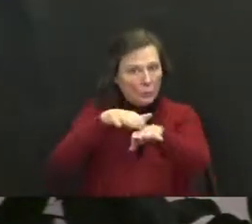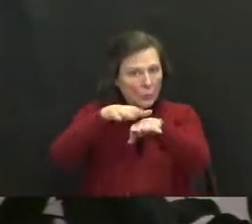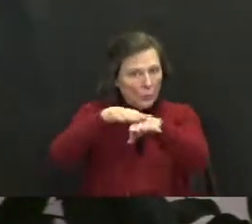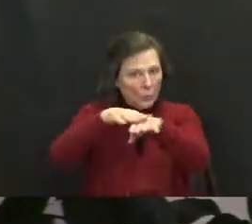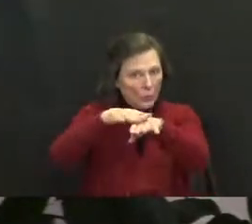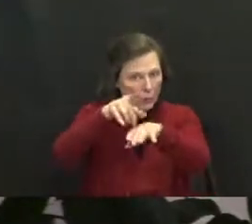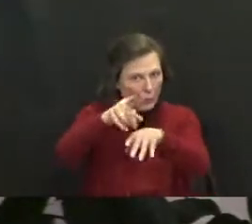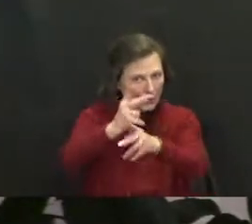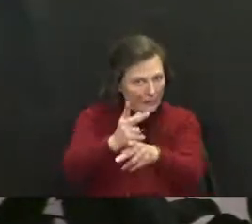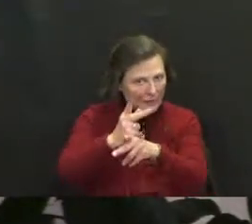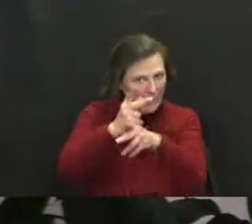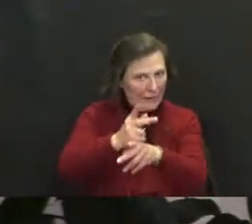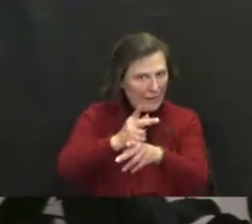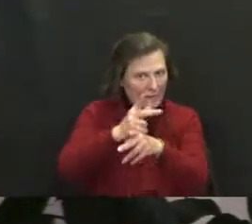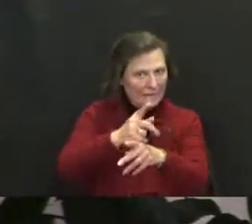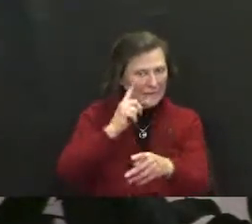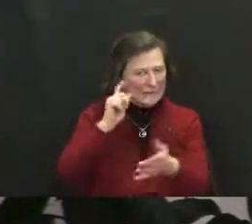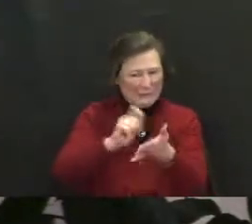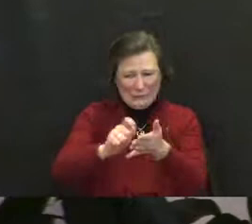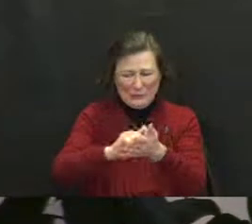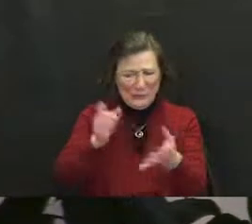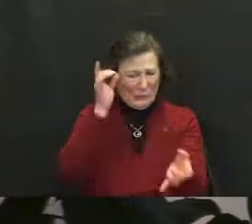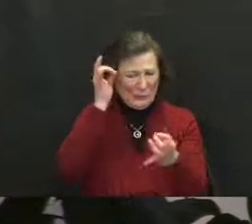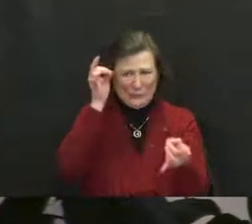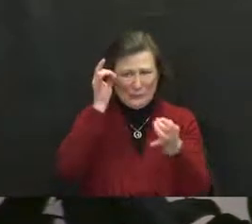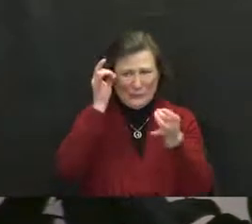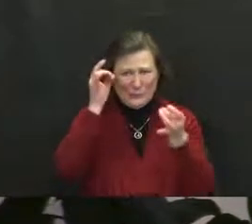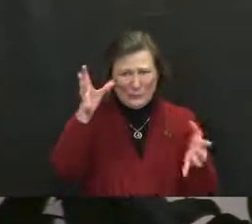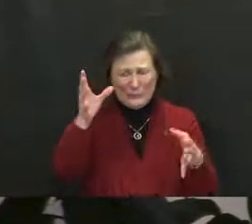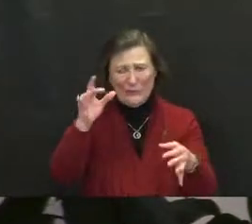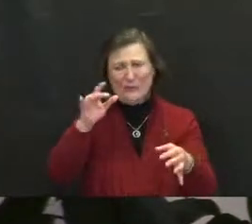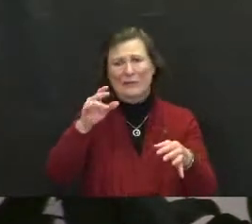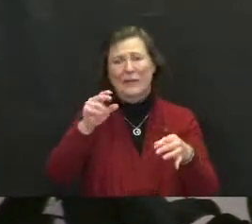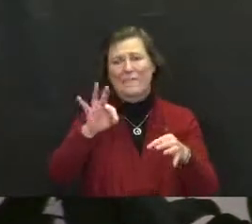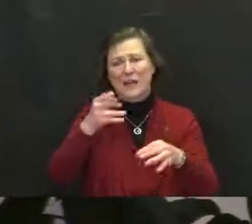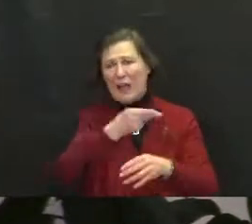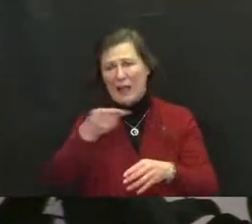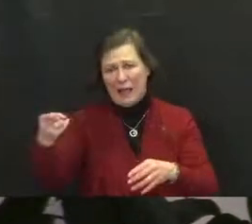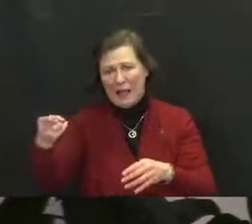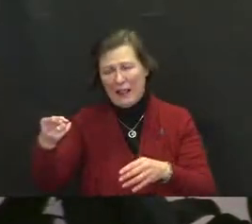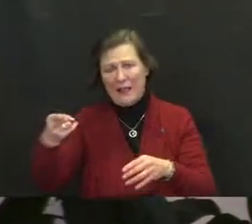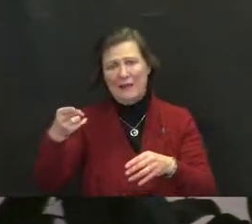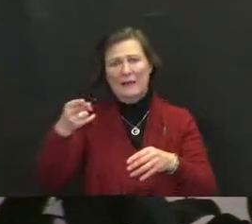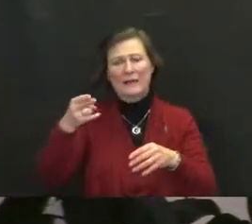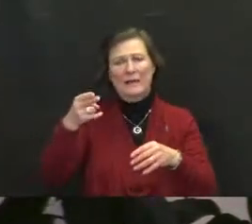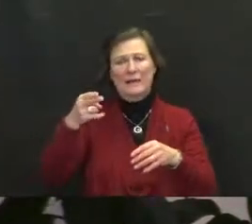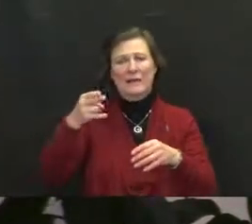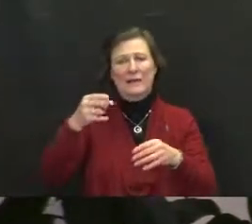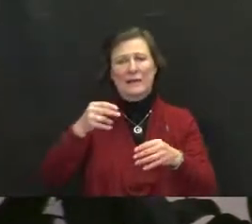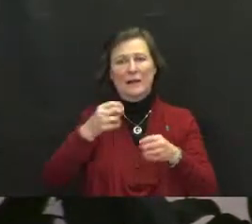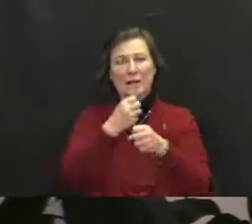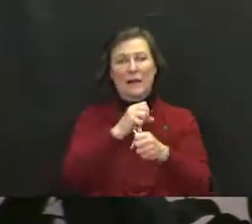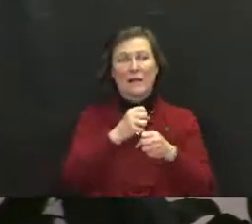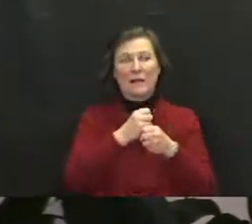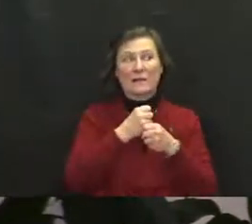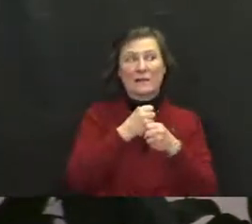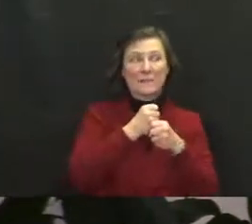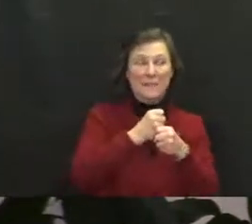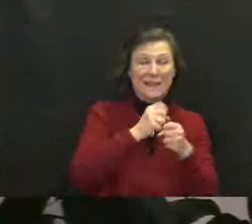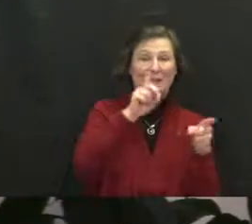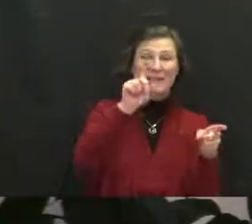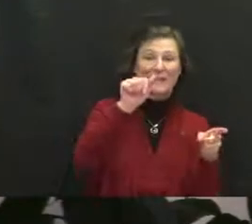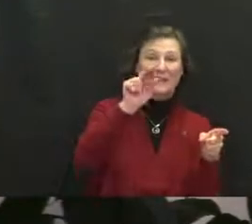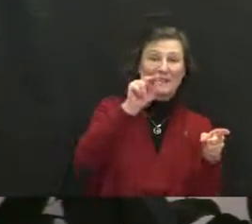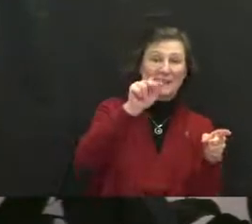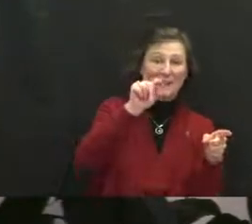His gruesome depictions of the realms of torment in hell make Dante's tour of hell look tame